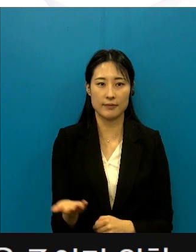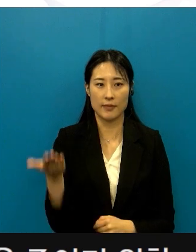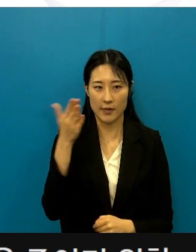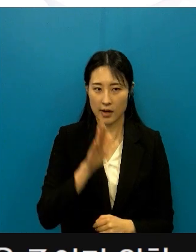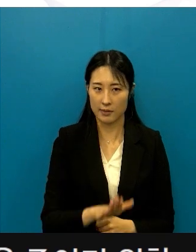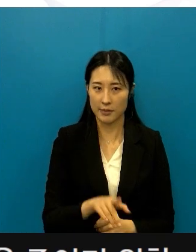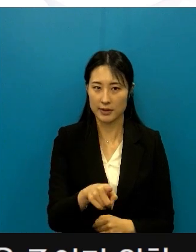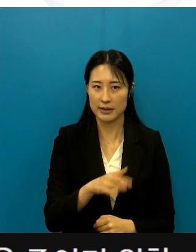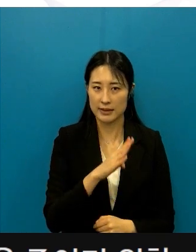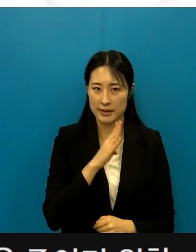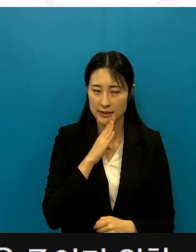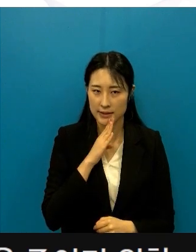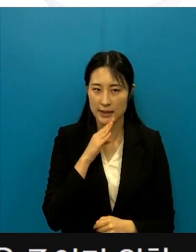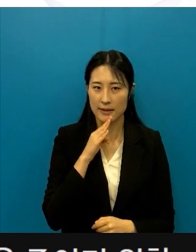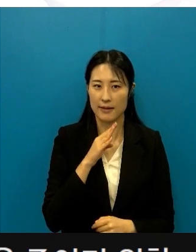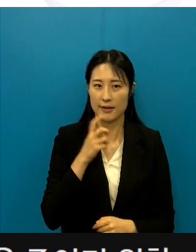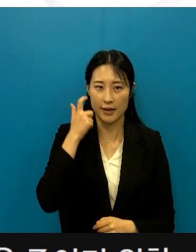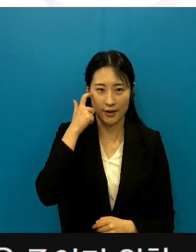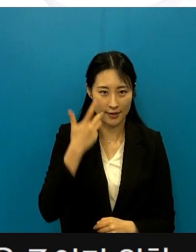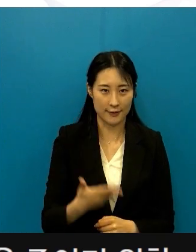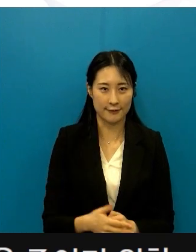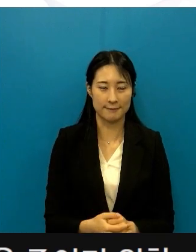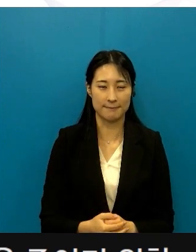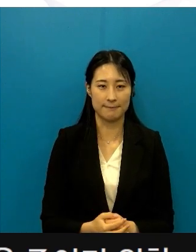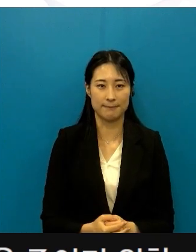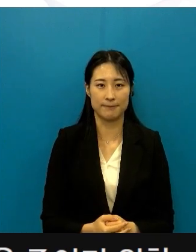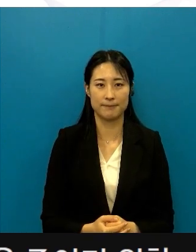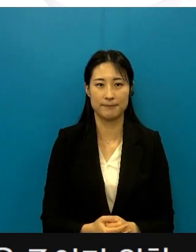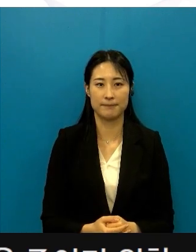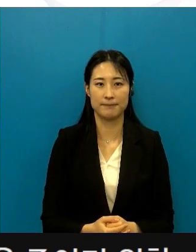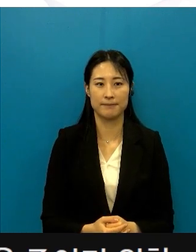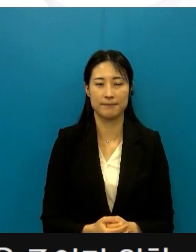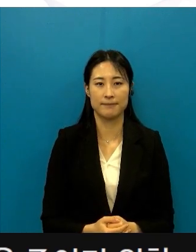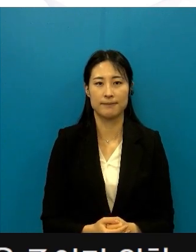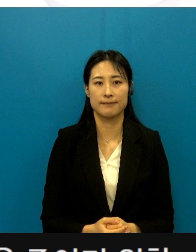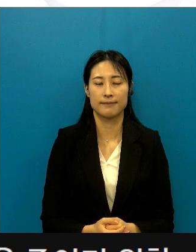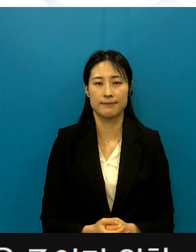several government or states have